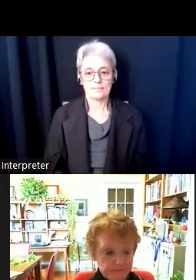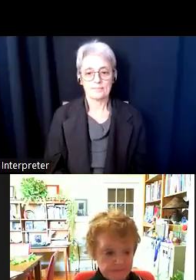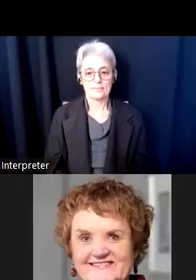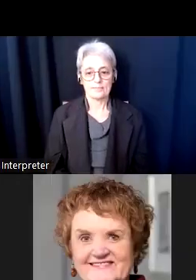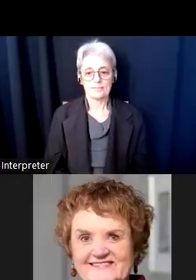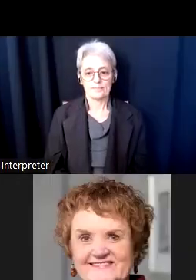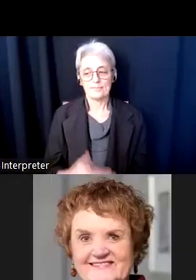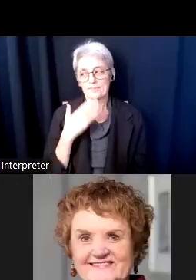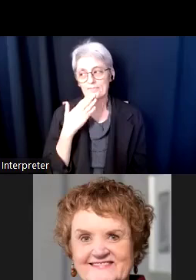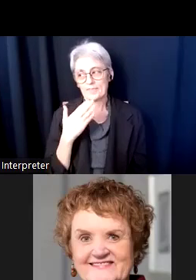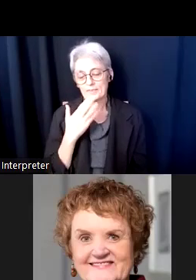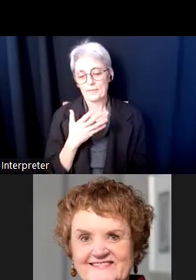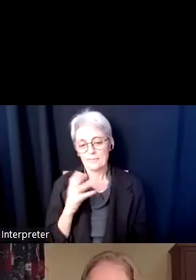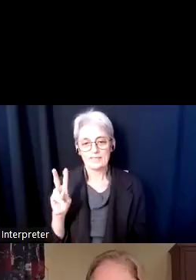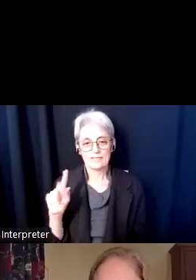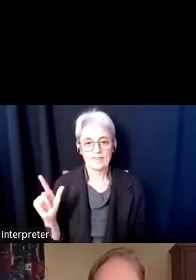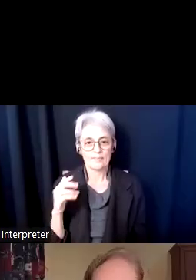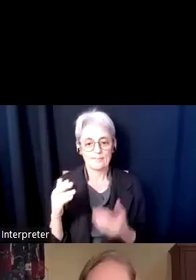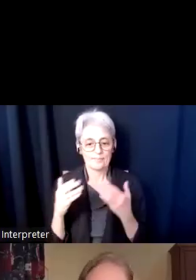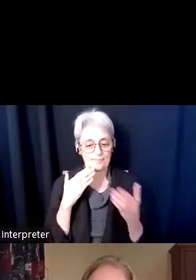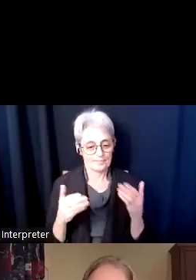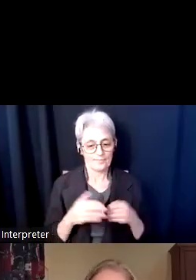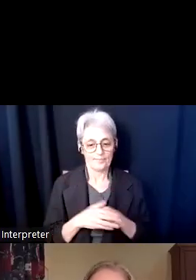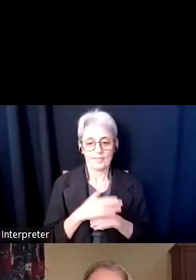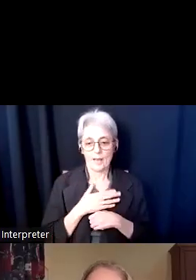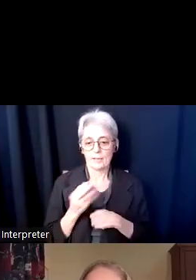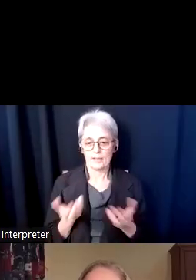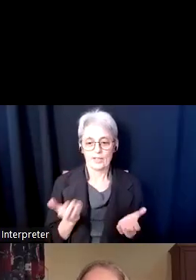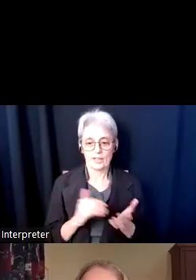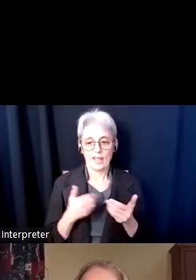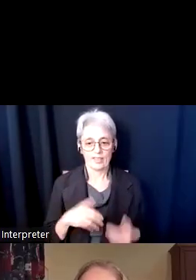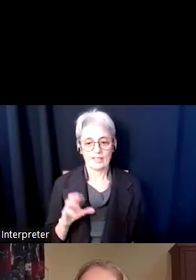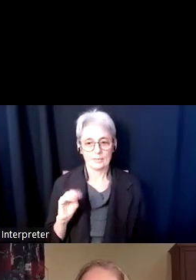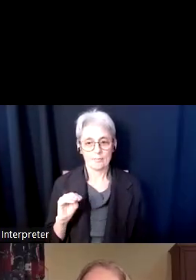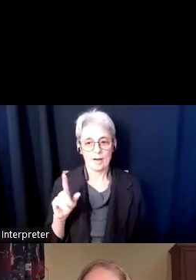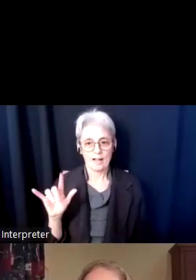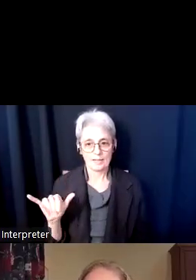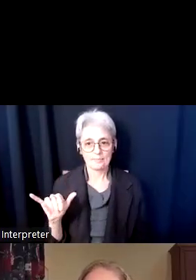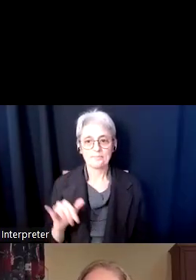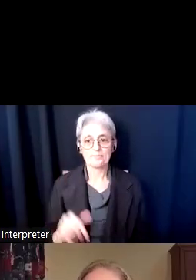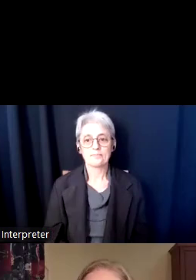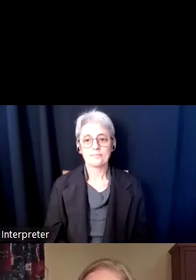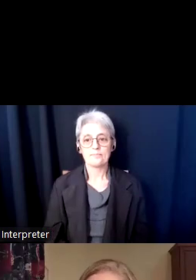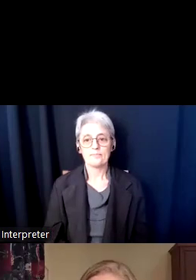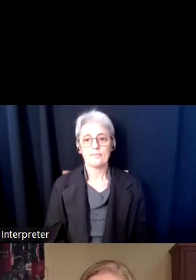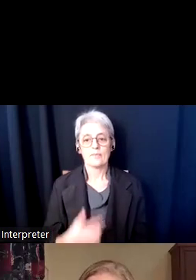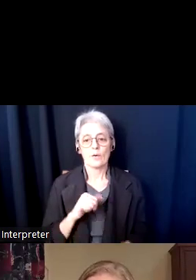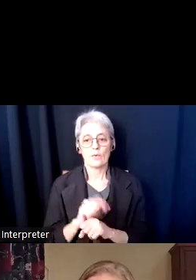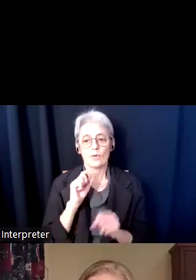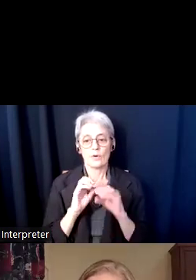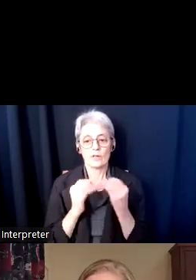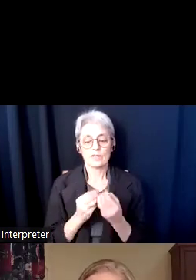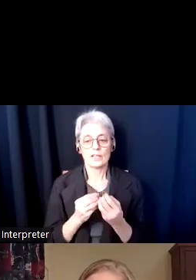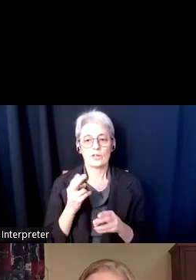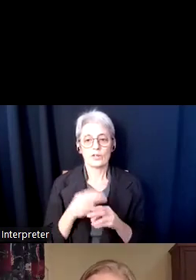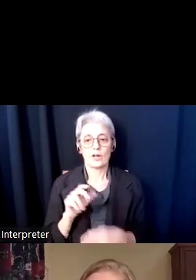Thank you so much, Val, and thanks everybody. I'm glad to be here again. This is Molly, and I am with an organization called Applied